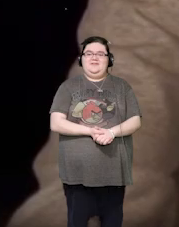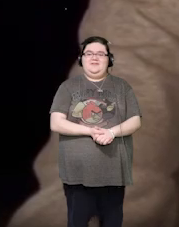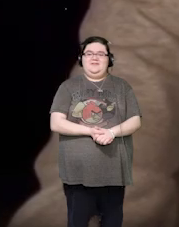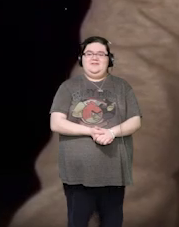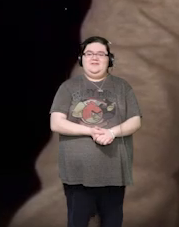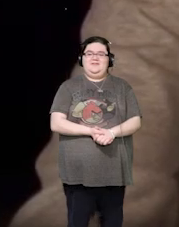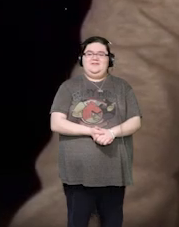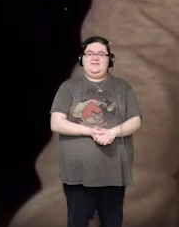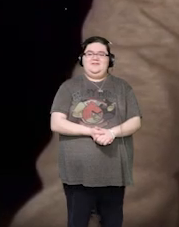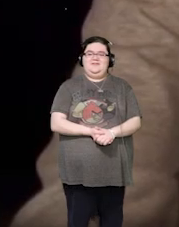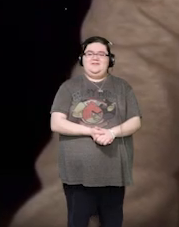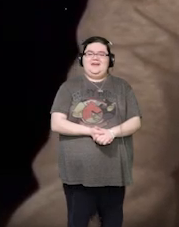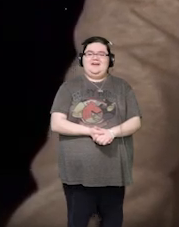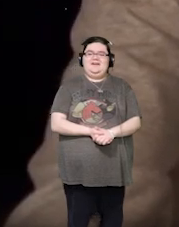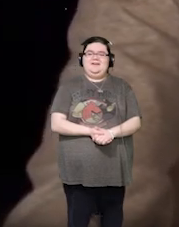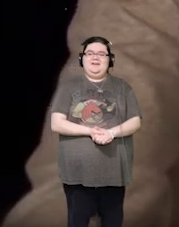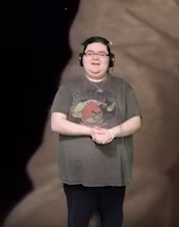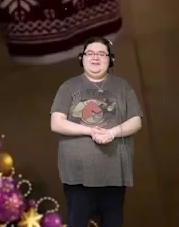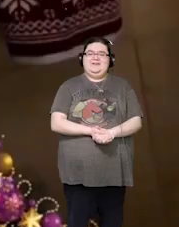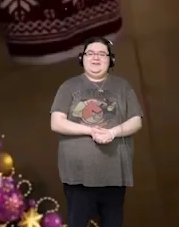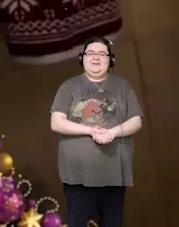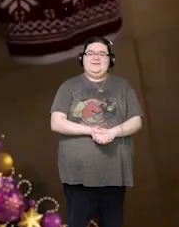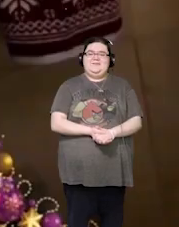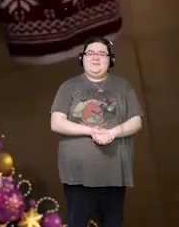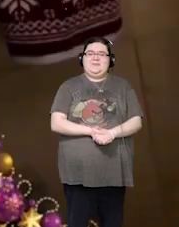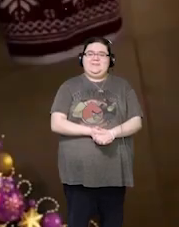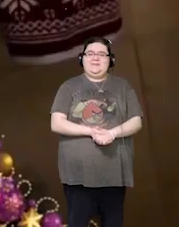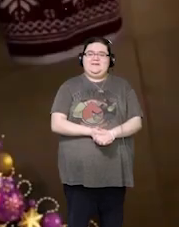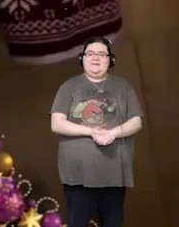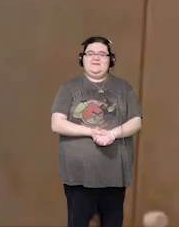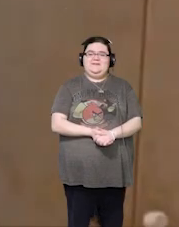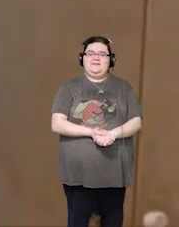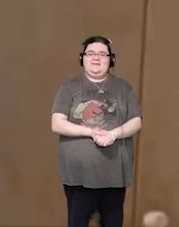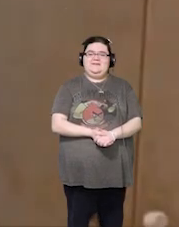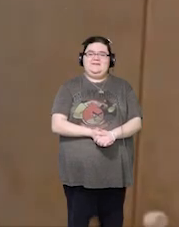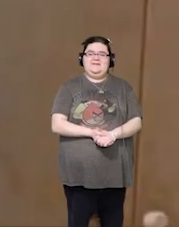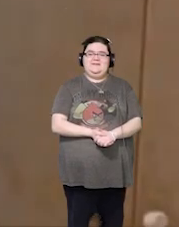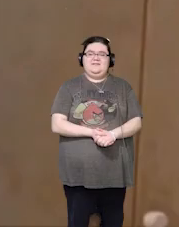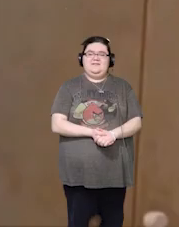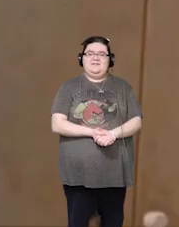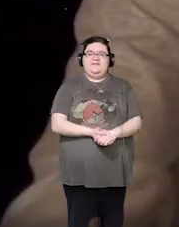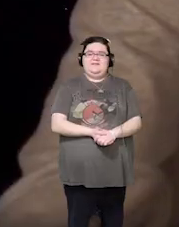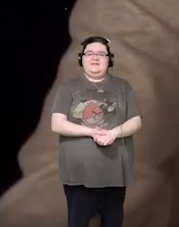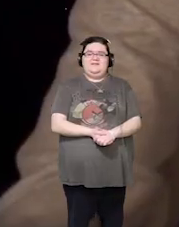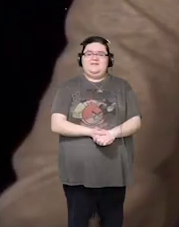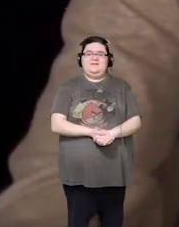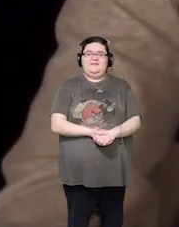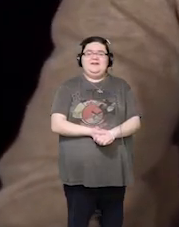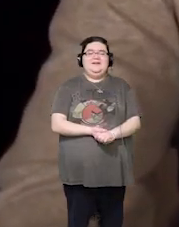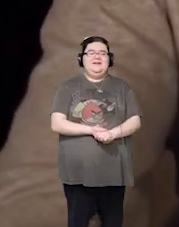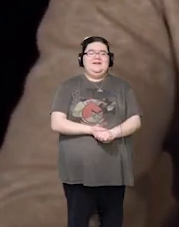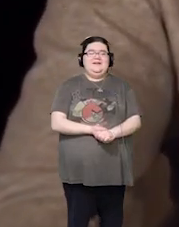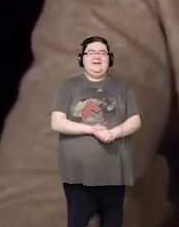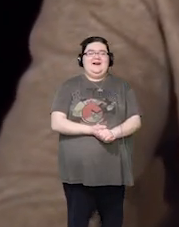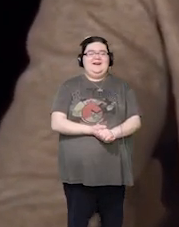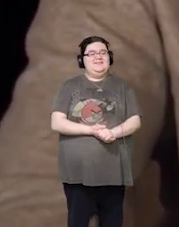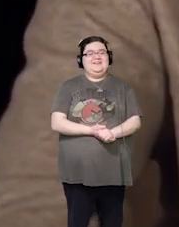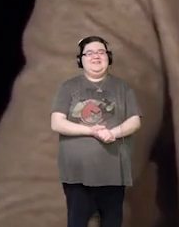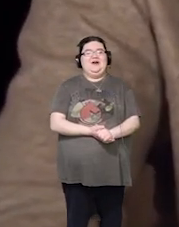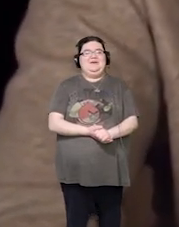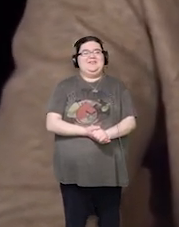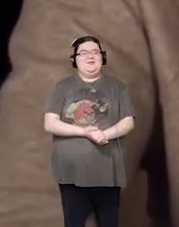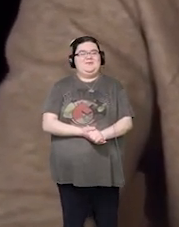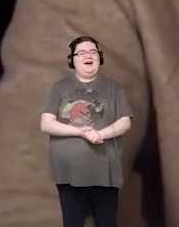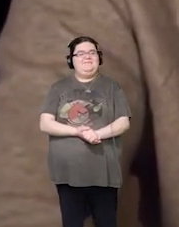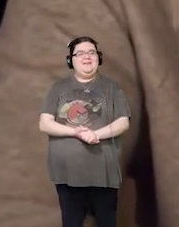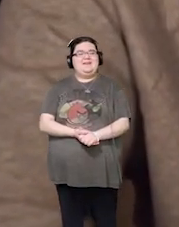in. I want to turn it off. Why? Yeah. Wait, why? I'm seeing Father Christmas poop, and it's a small child that found it. I have no idea what this is advertising about. I don't